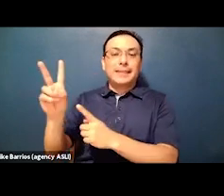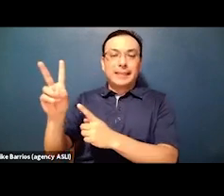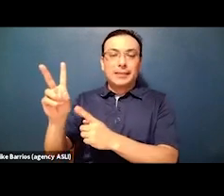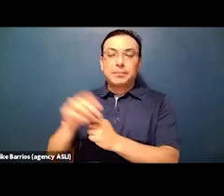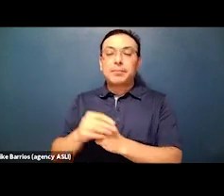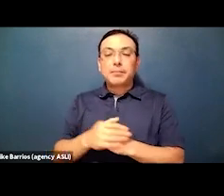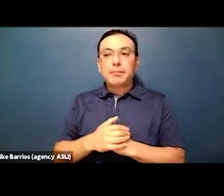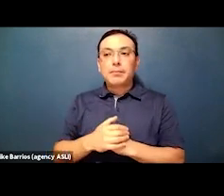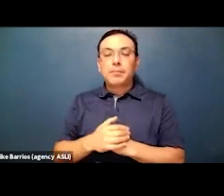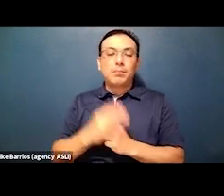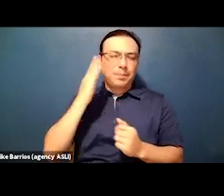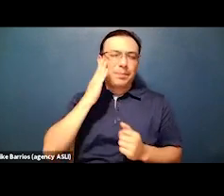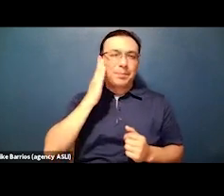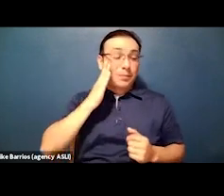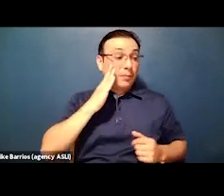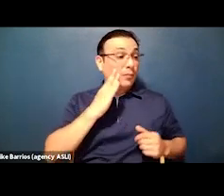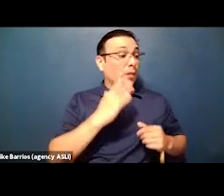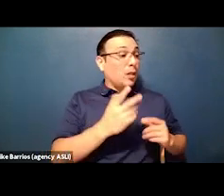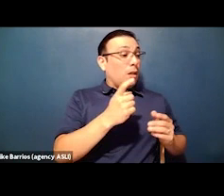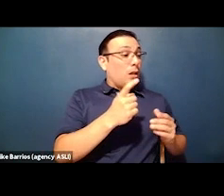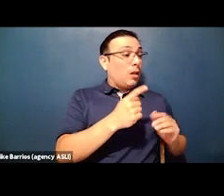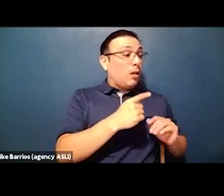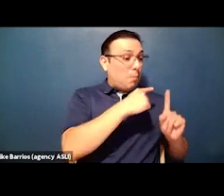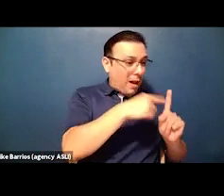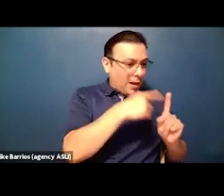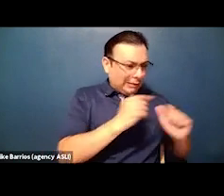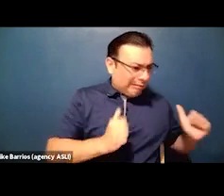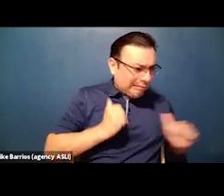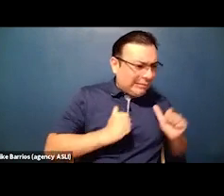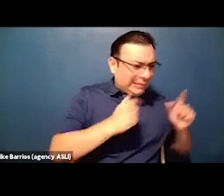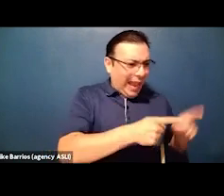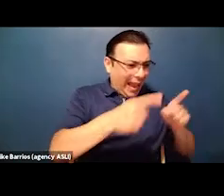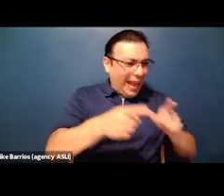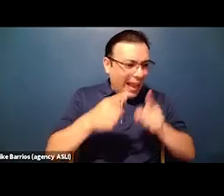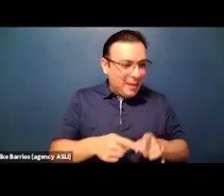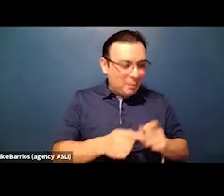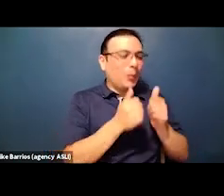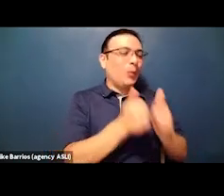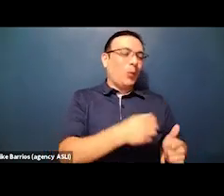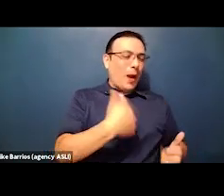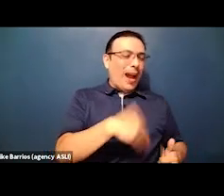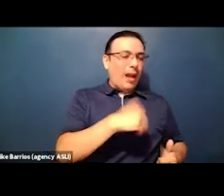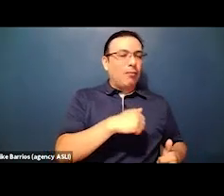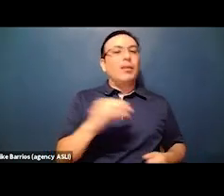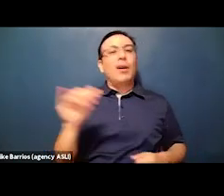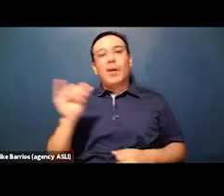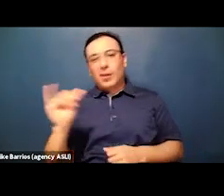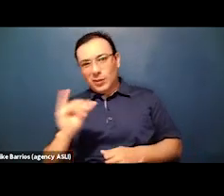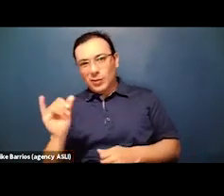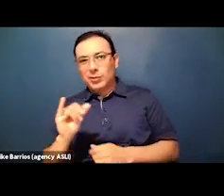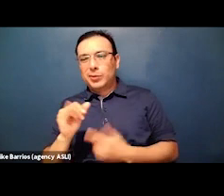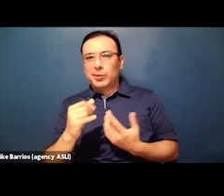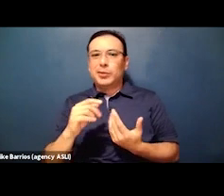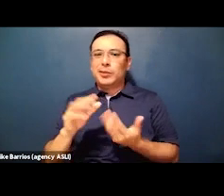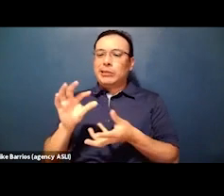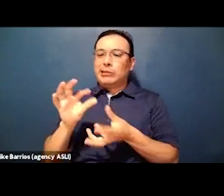bad. We saw an uptick in domestic violence cases. People that